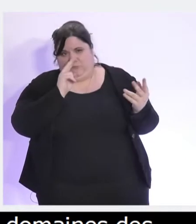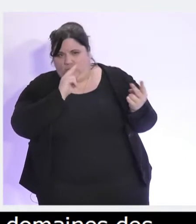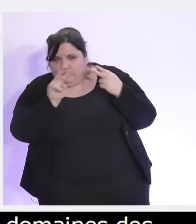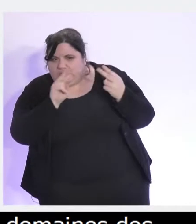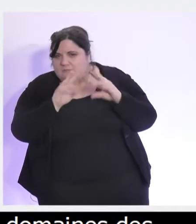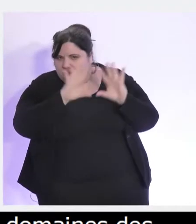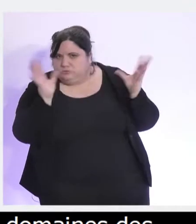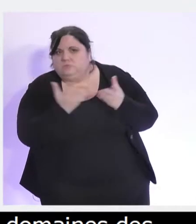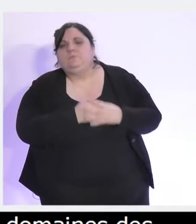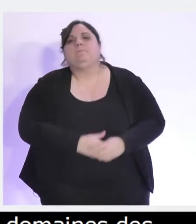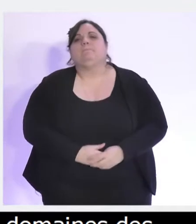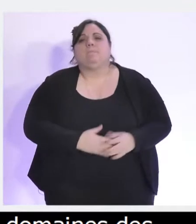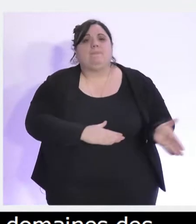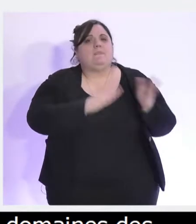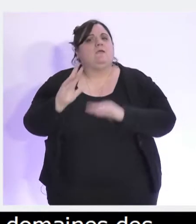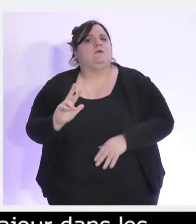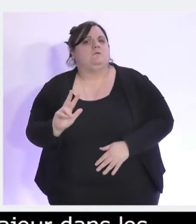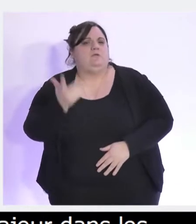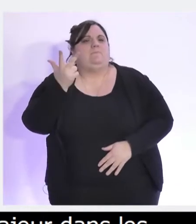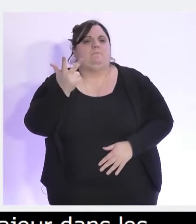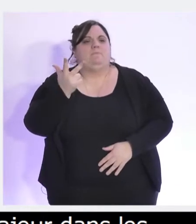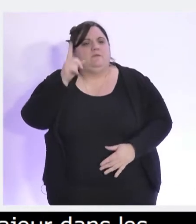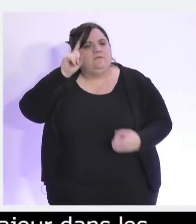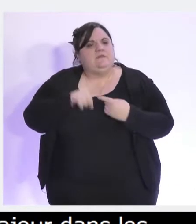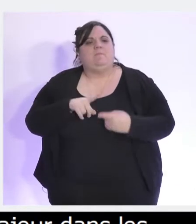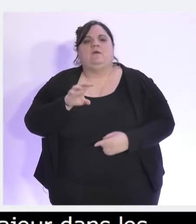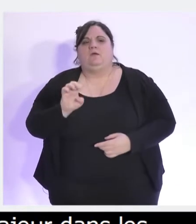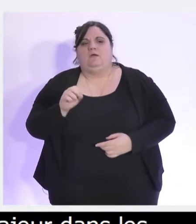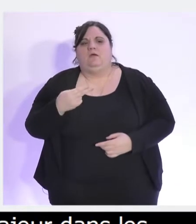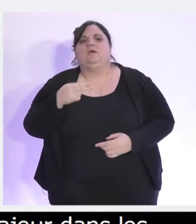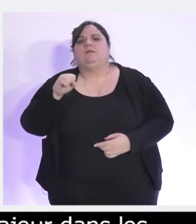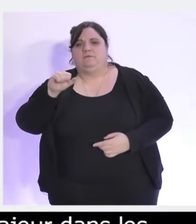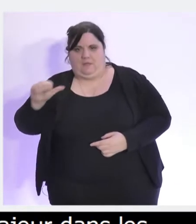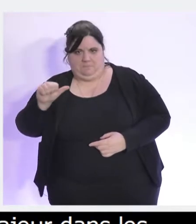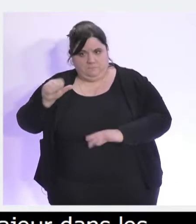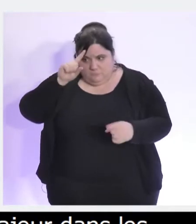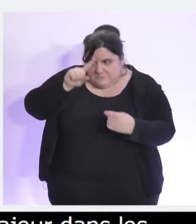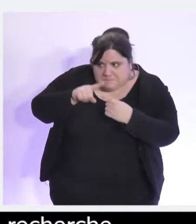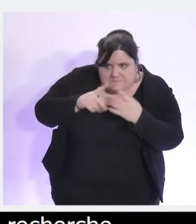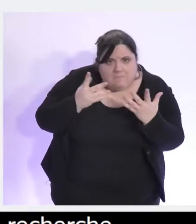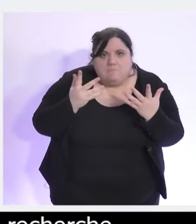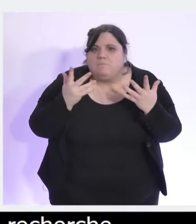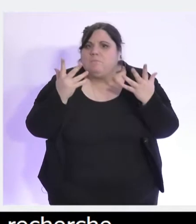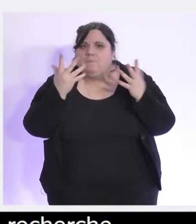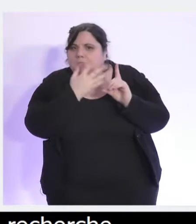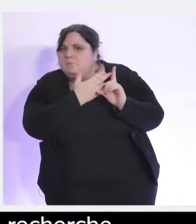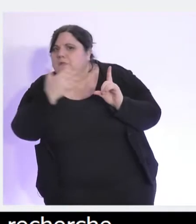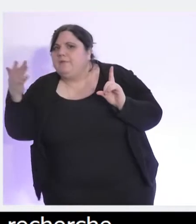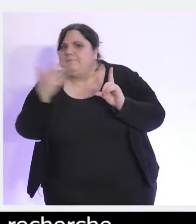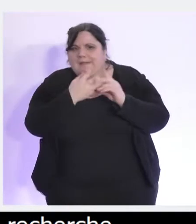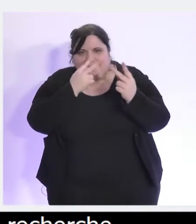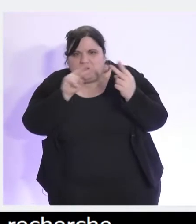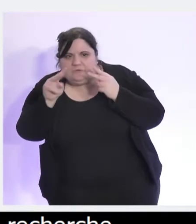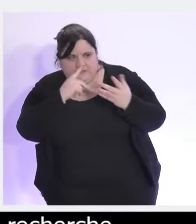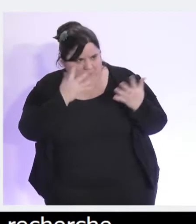European research program which aims to create a pipeline to develop and test new treatments for